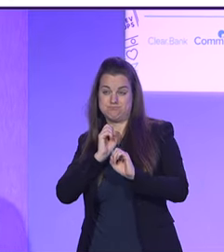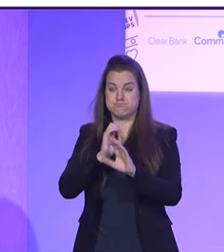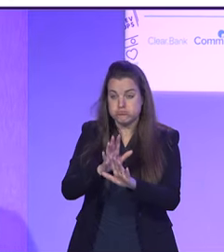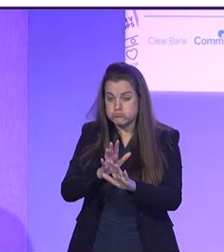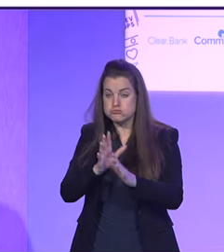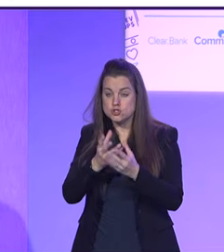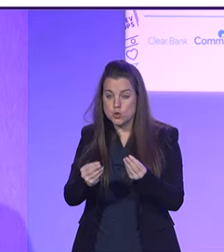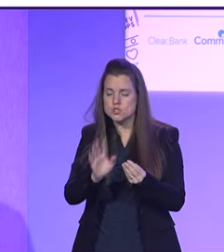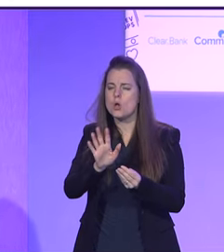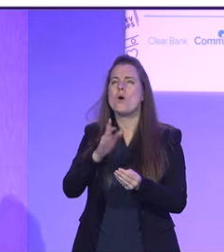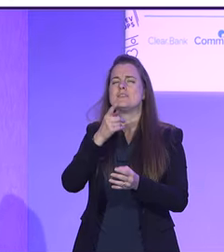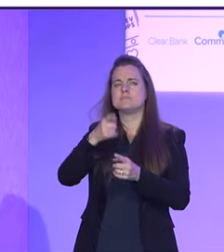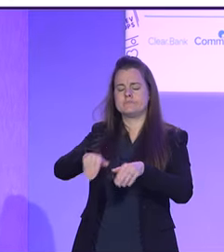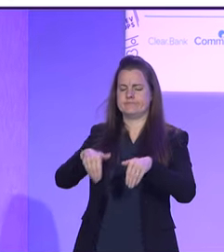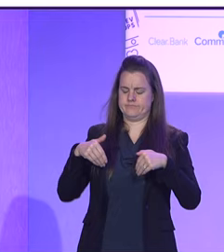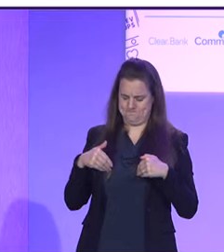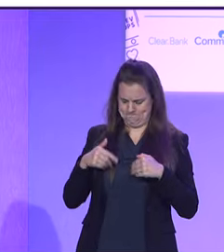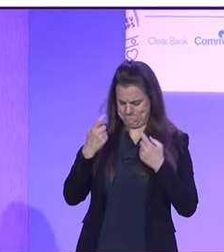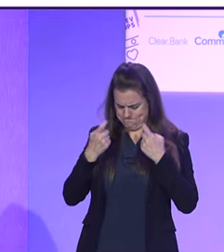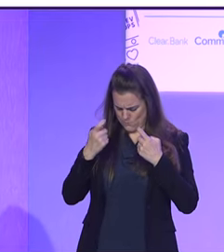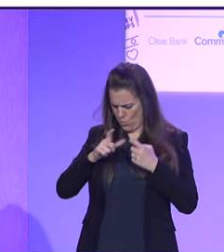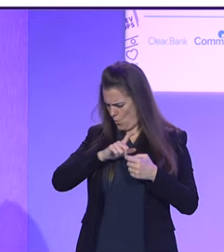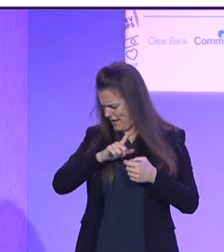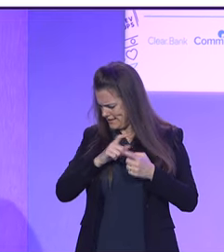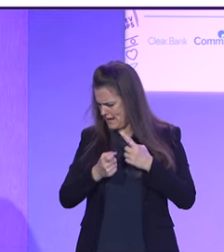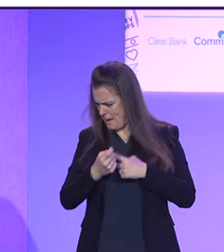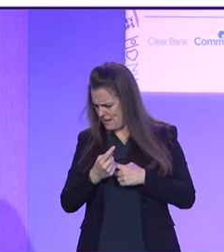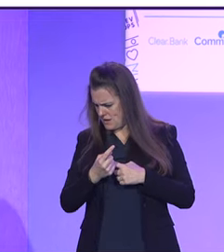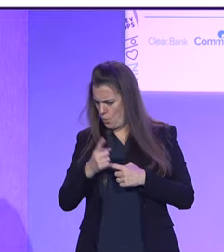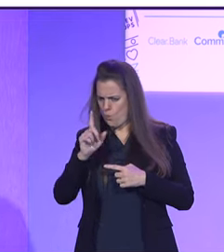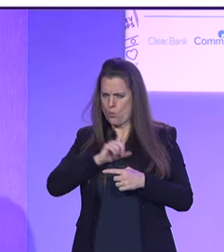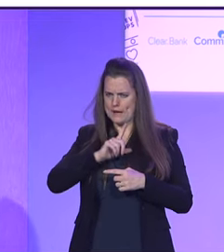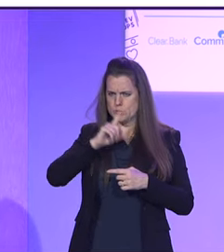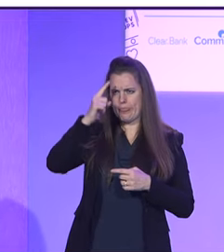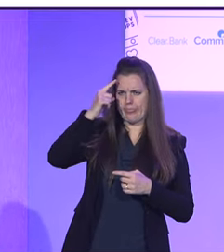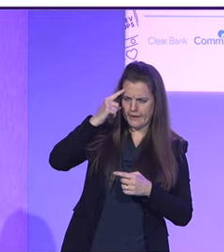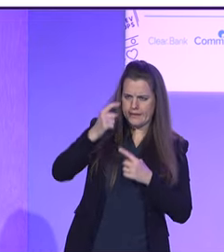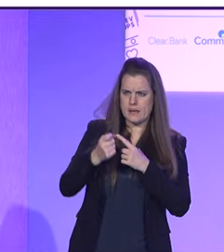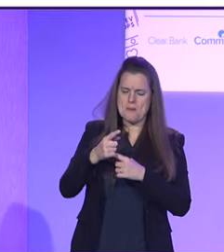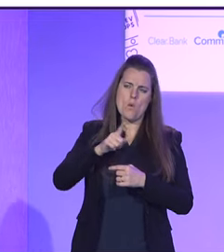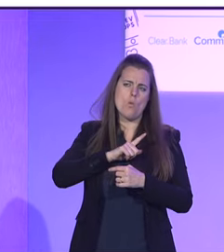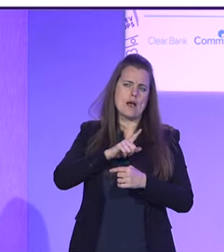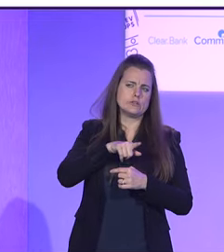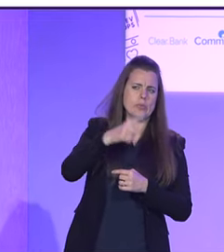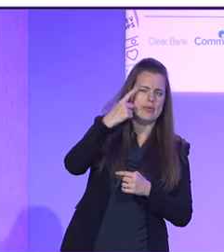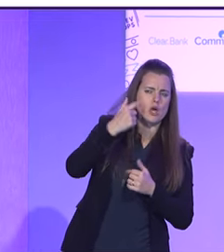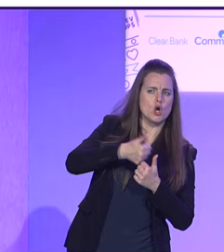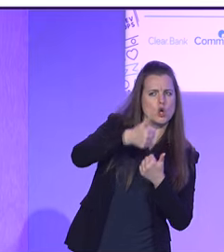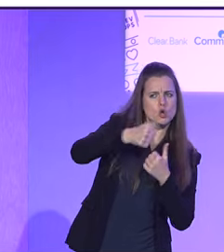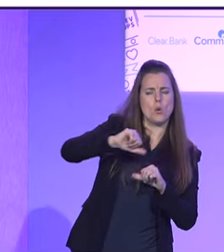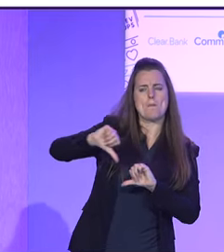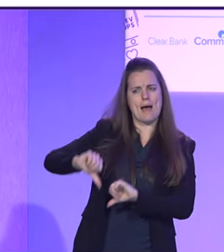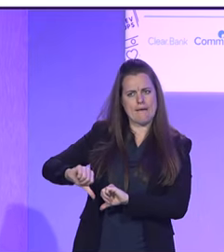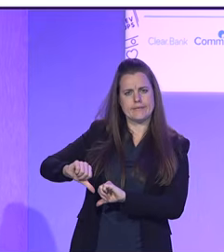Why do you think this is happening? And what are your beliefs here? Why do you think this is good or bad? Always make sure